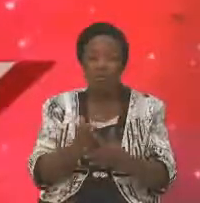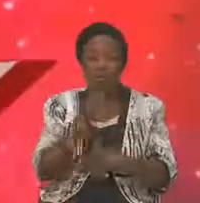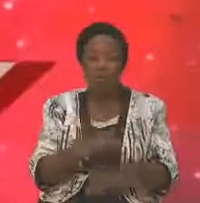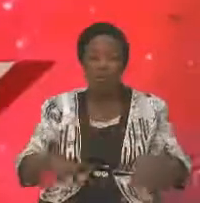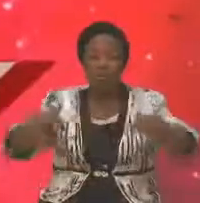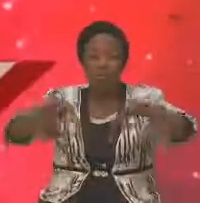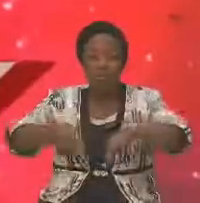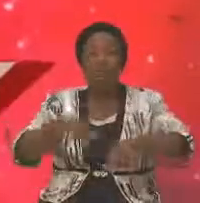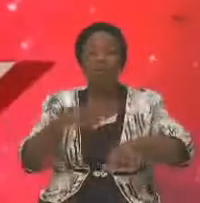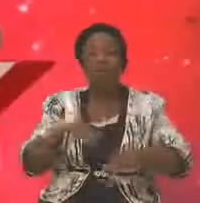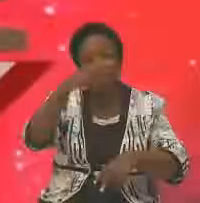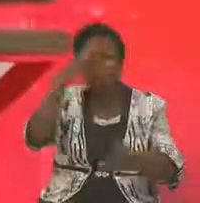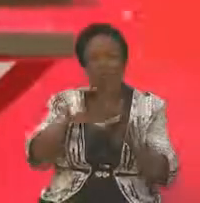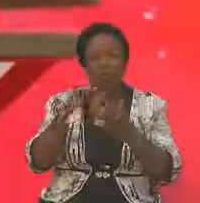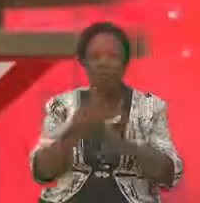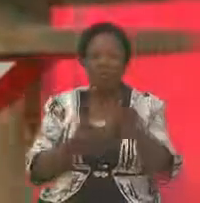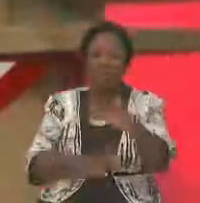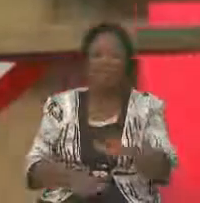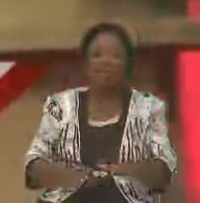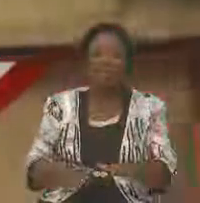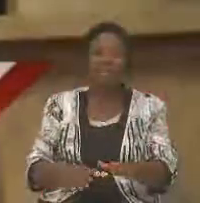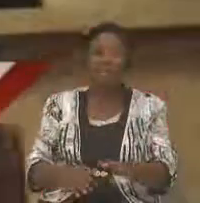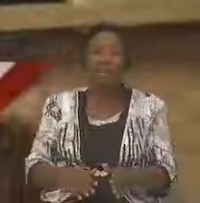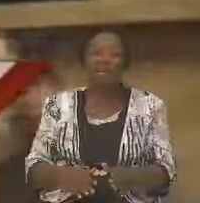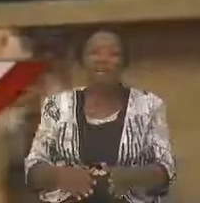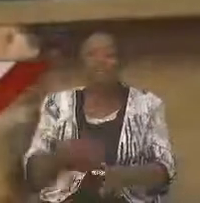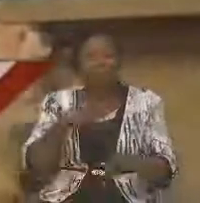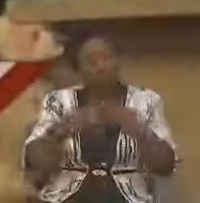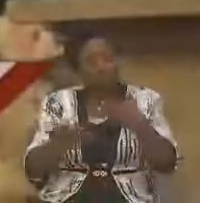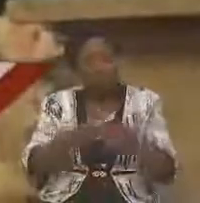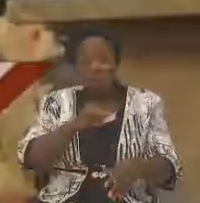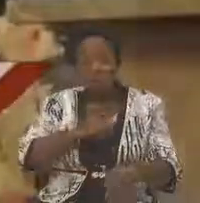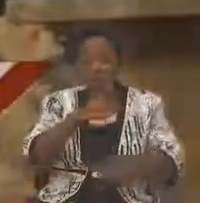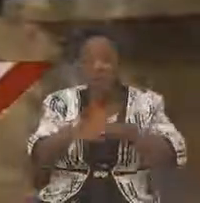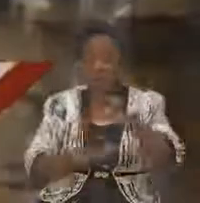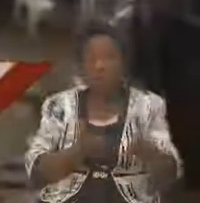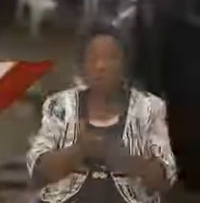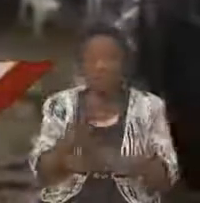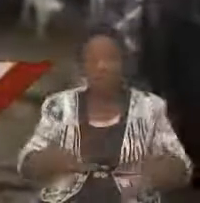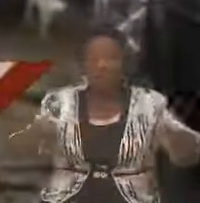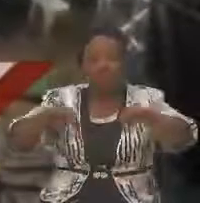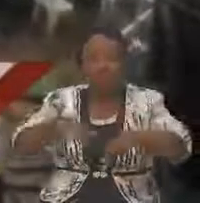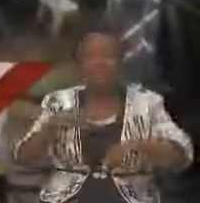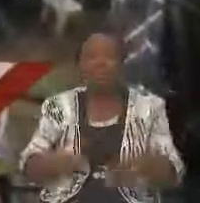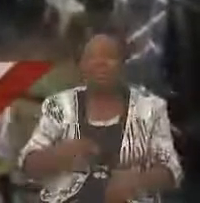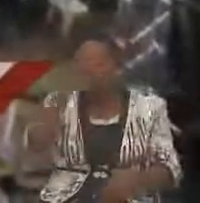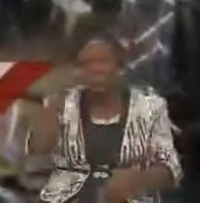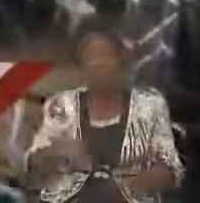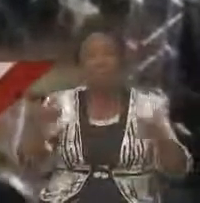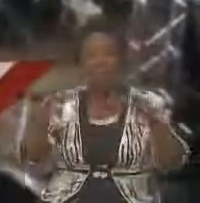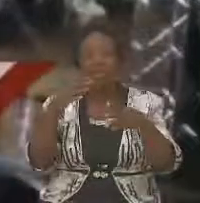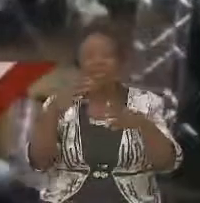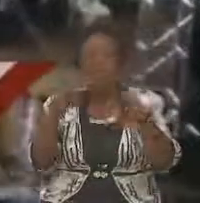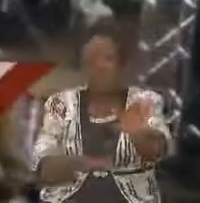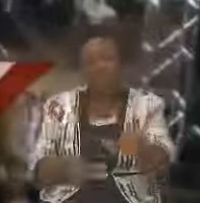I walk through the valley of the shadow of death. Though I walk through the valley of